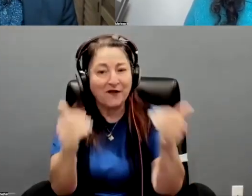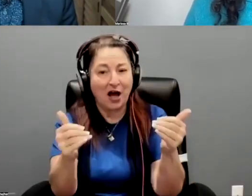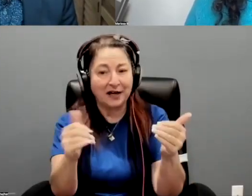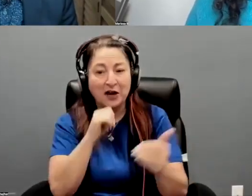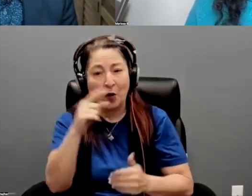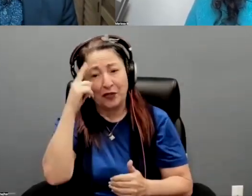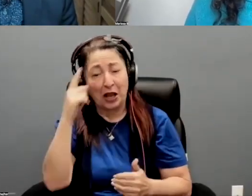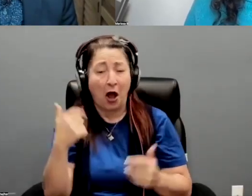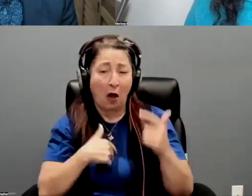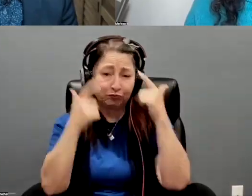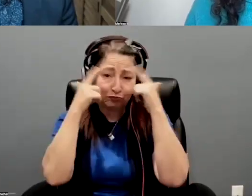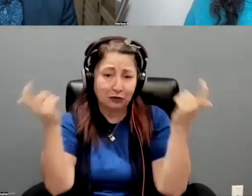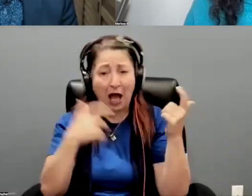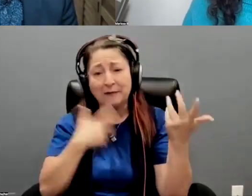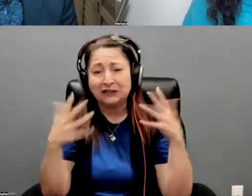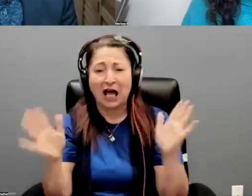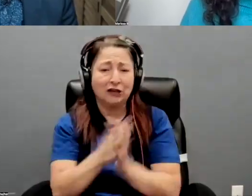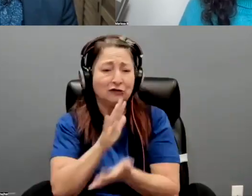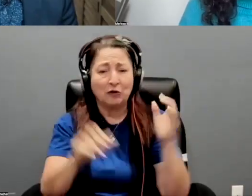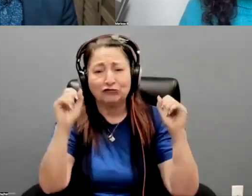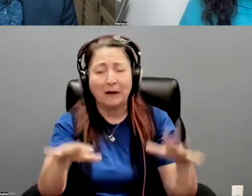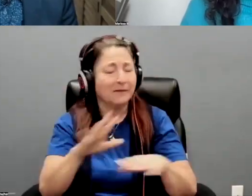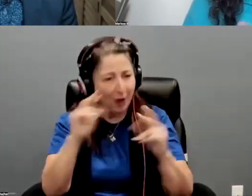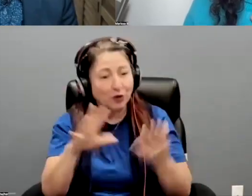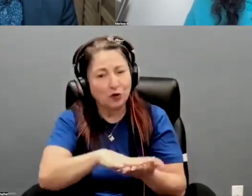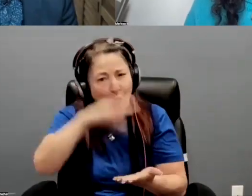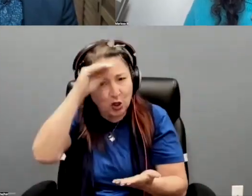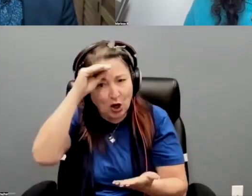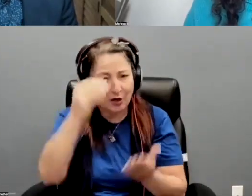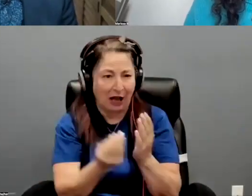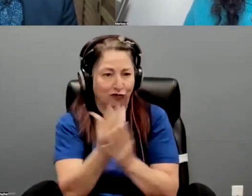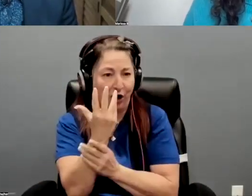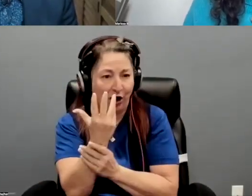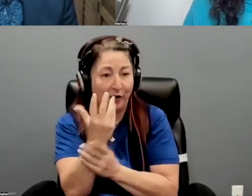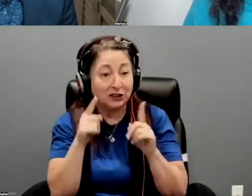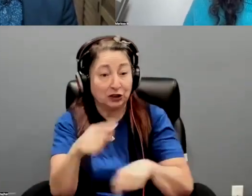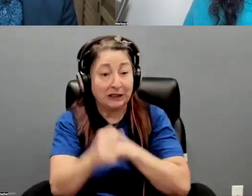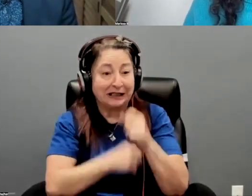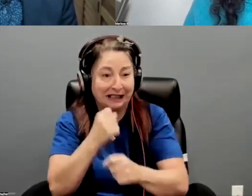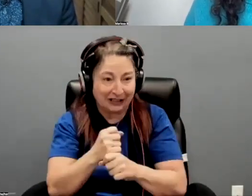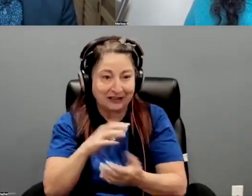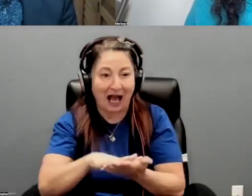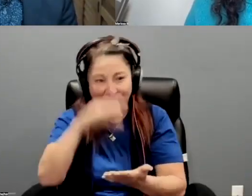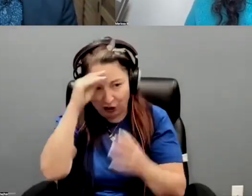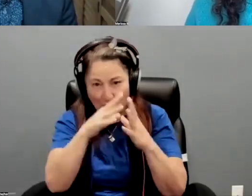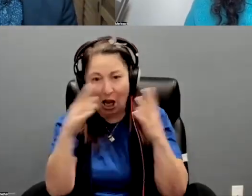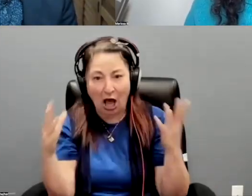oh, well, I guess I'm done now. No, that's where you learn and that's where you grow. And I definitely have over the years. And I think that's very important to